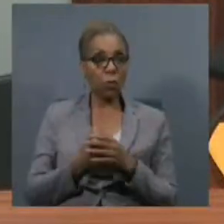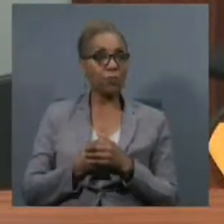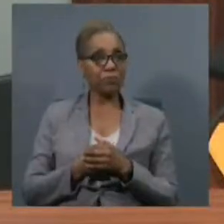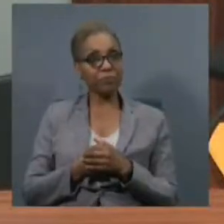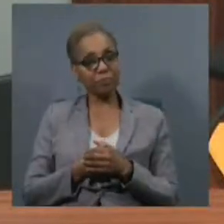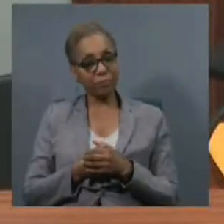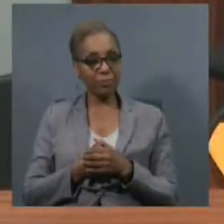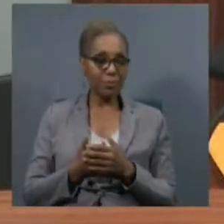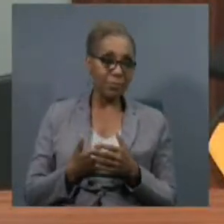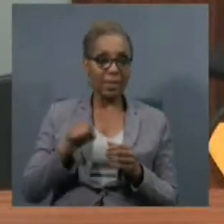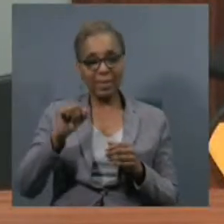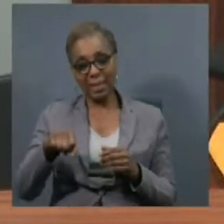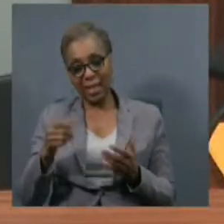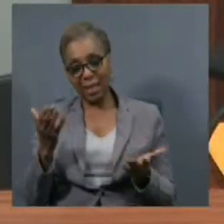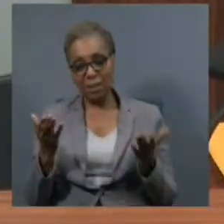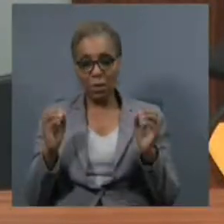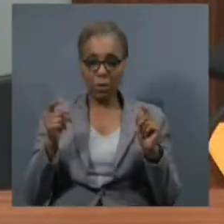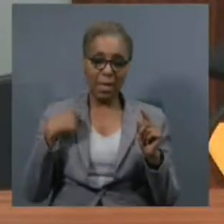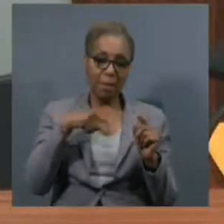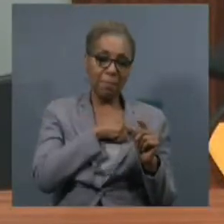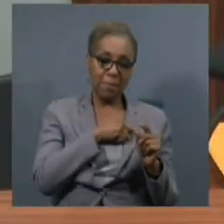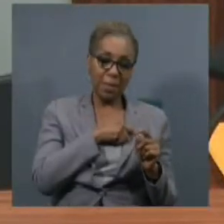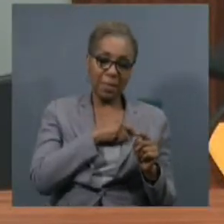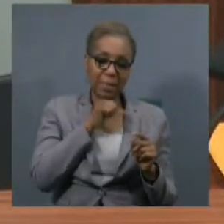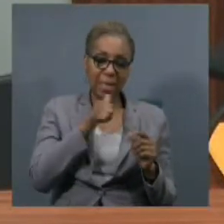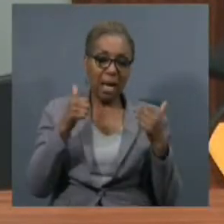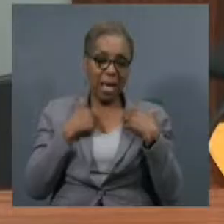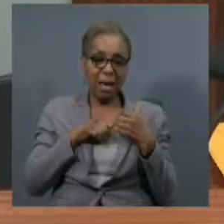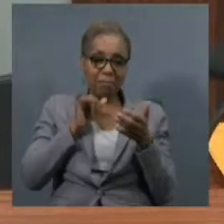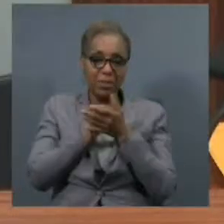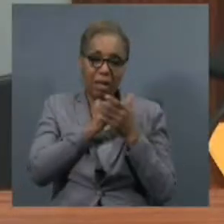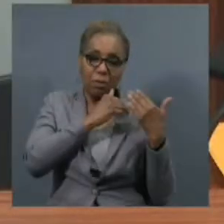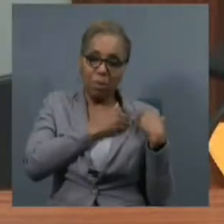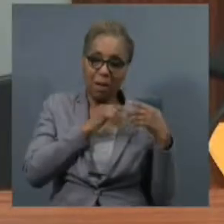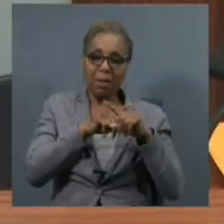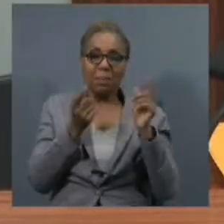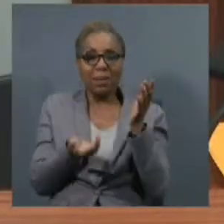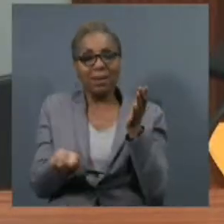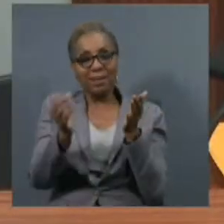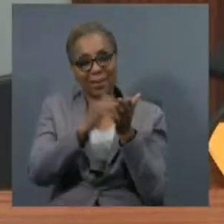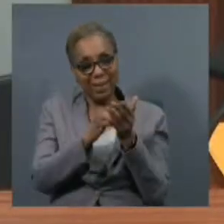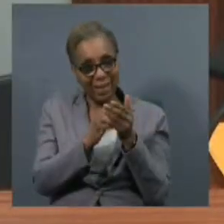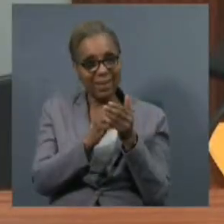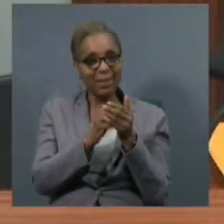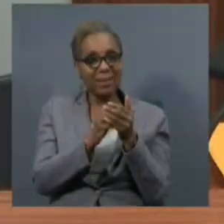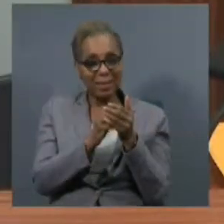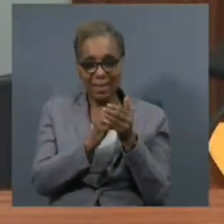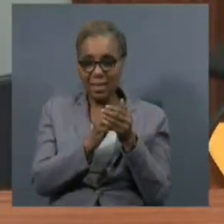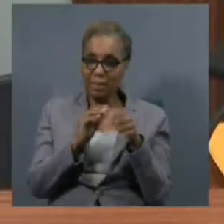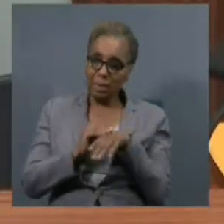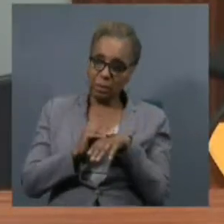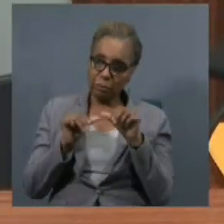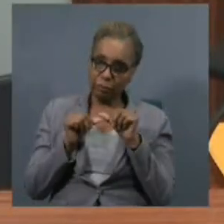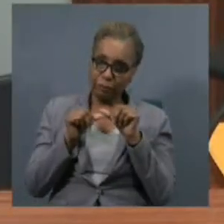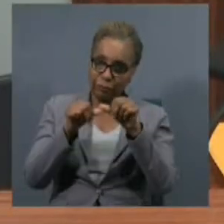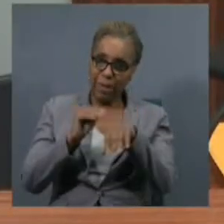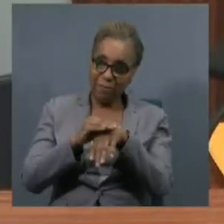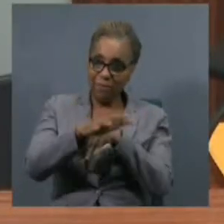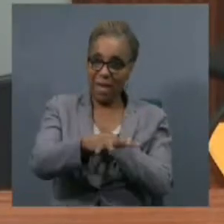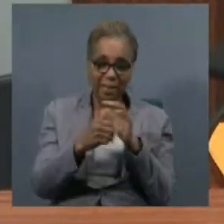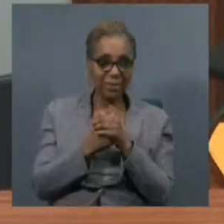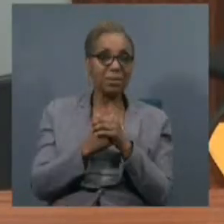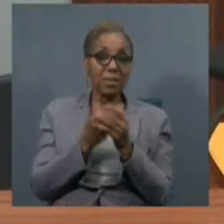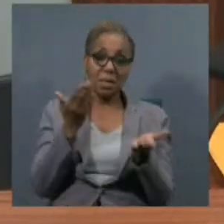yeah, we may not have that responsibility, but again, the rippling effect of this, I think, is going